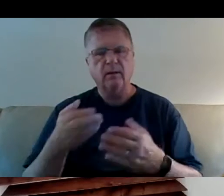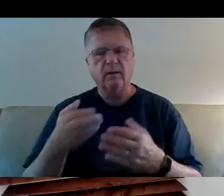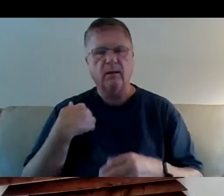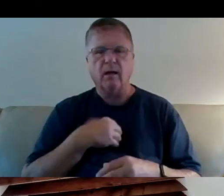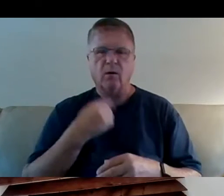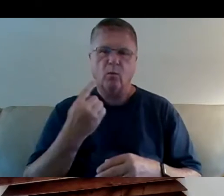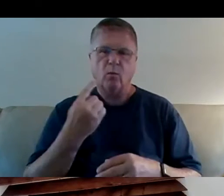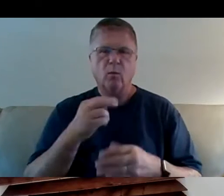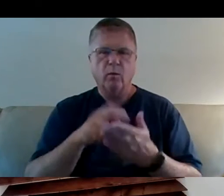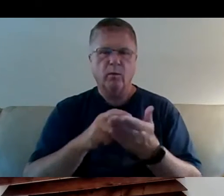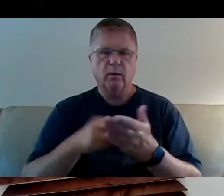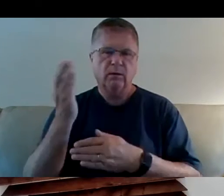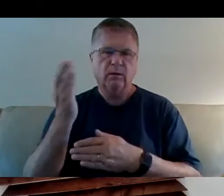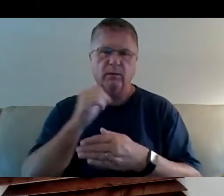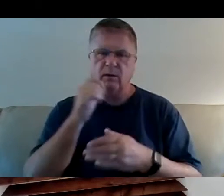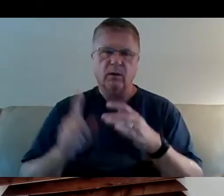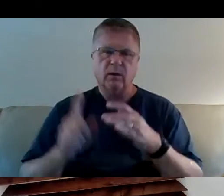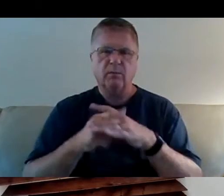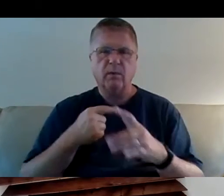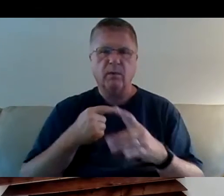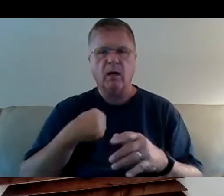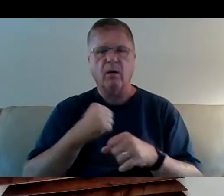I just make some